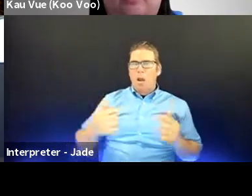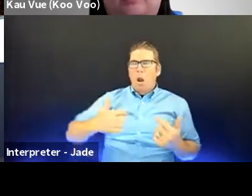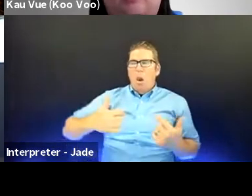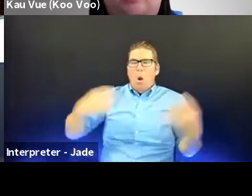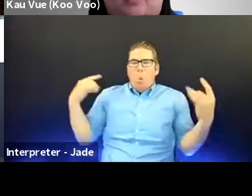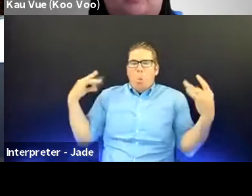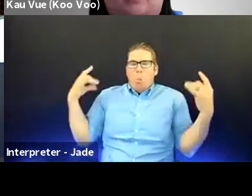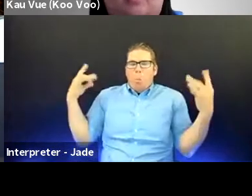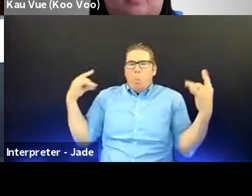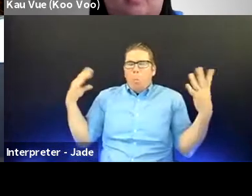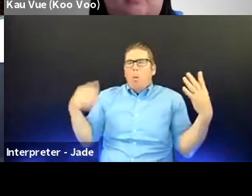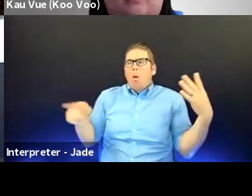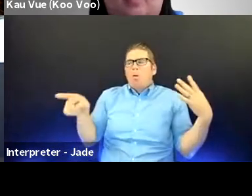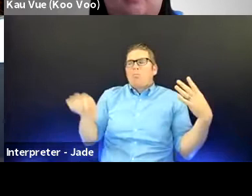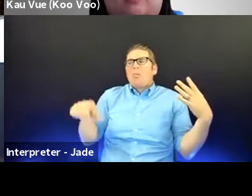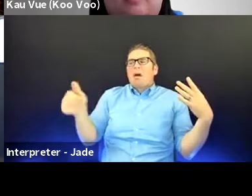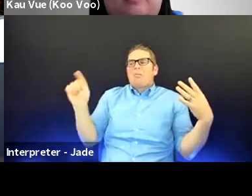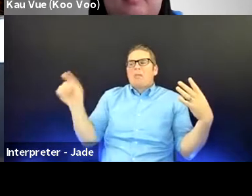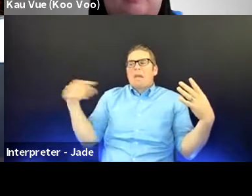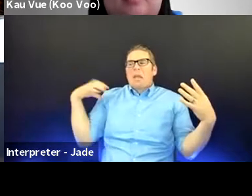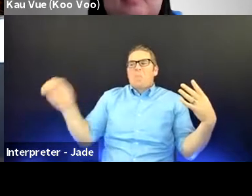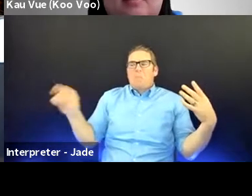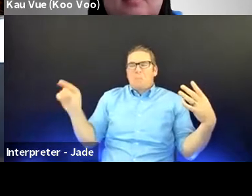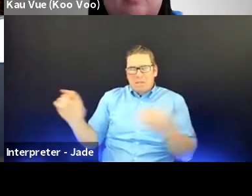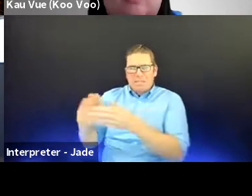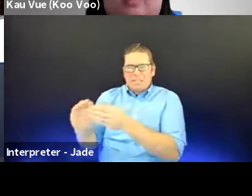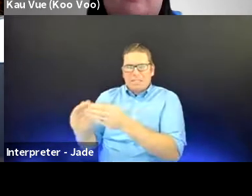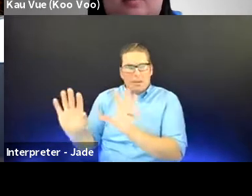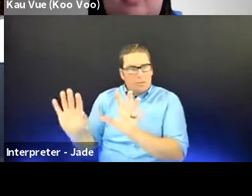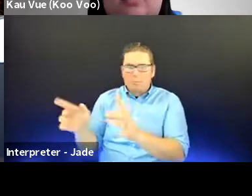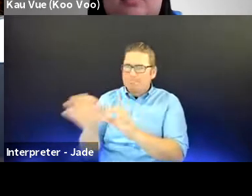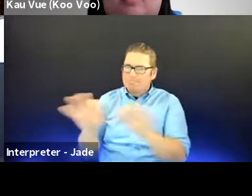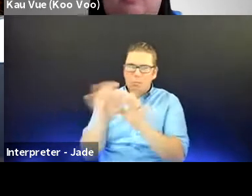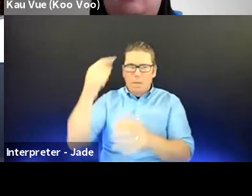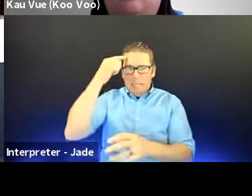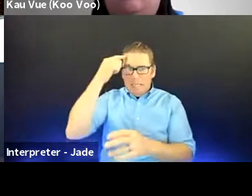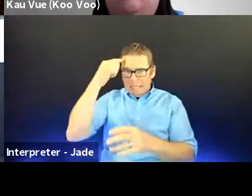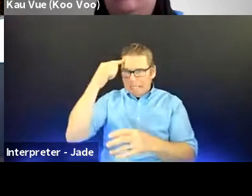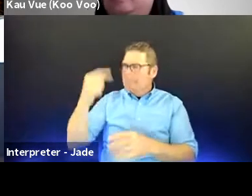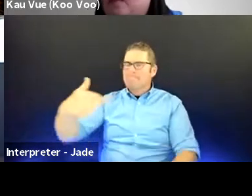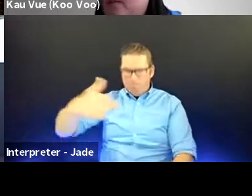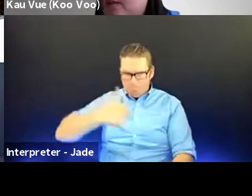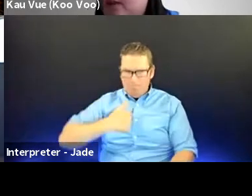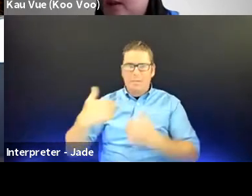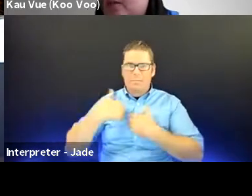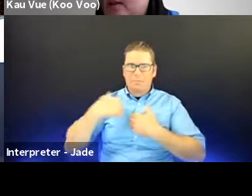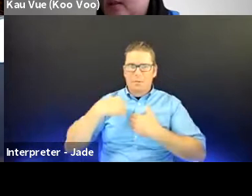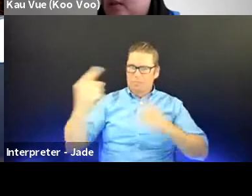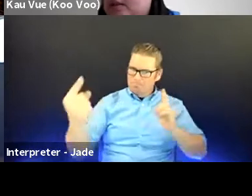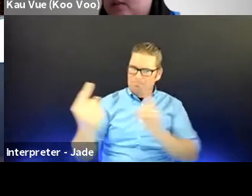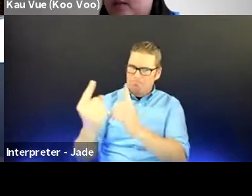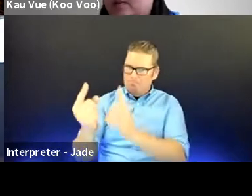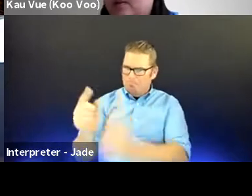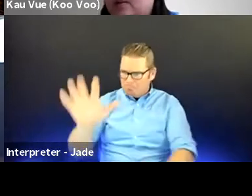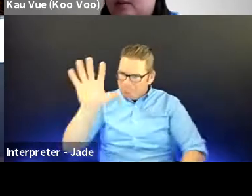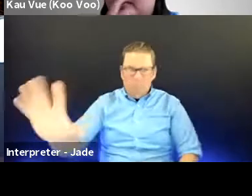already do it. But you have to think that maybe someone else isn't, so you have to be the one to do it. The other thing I wanted to